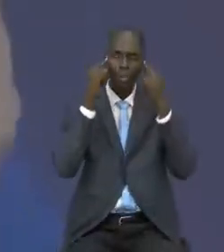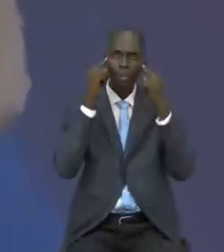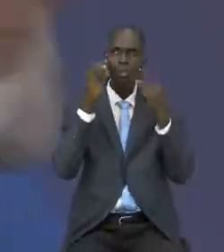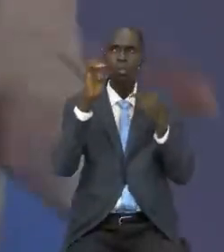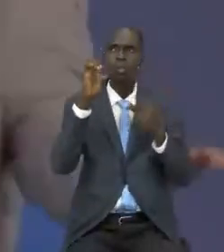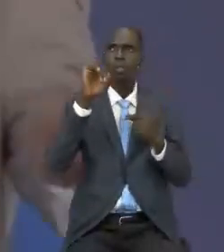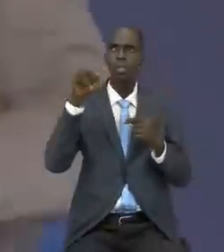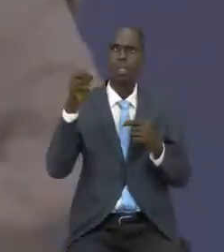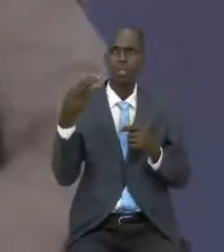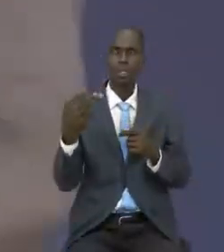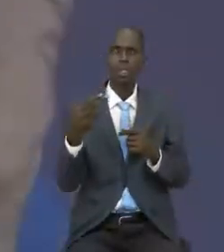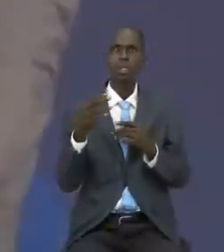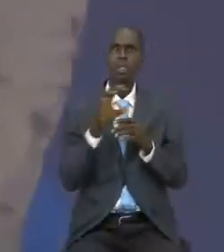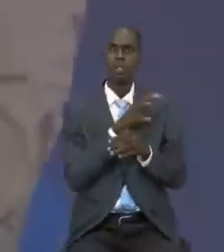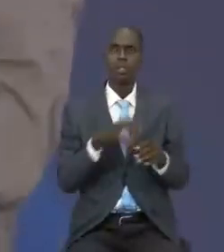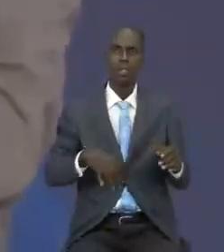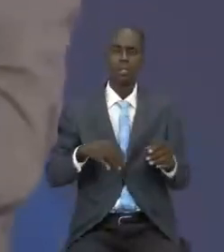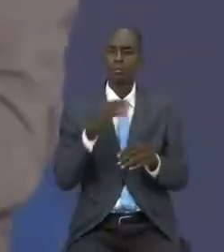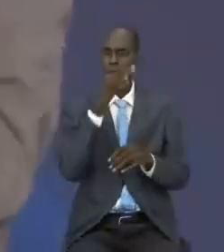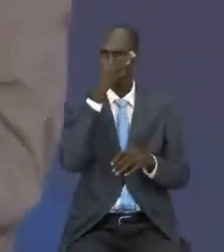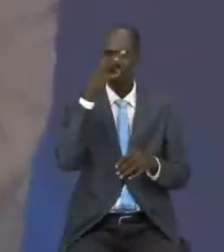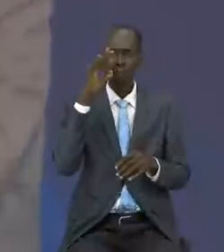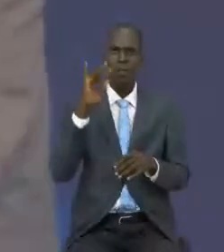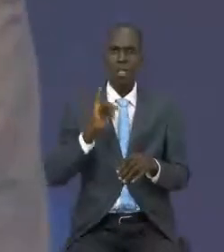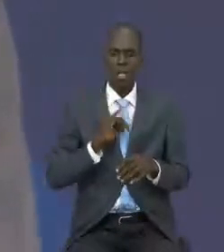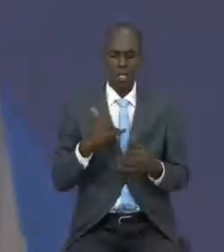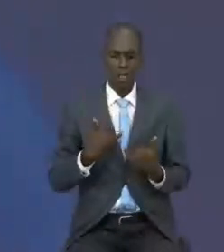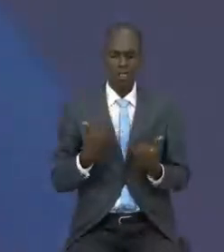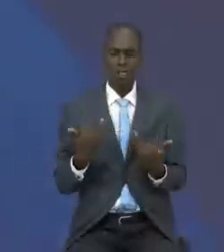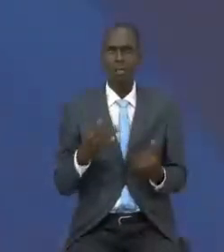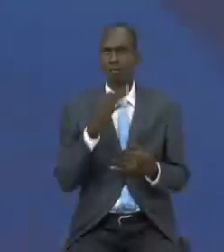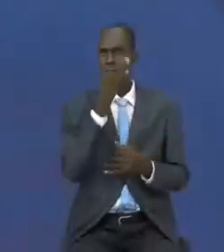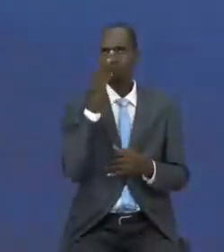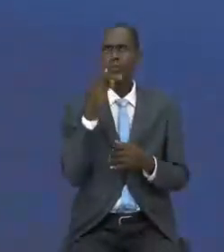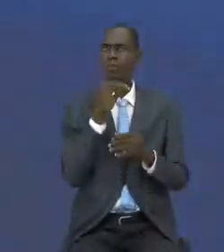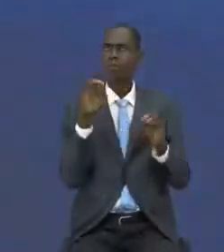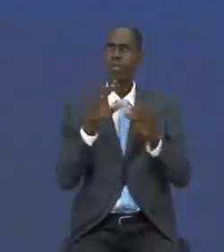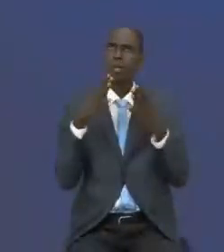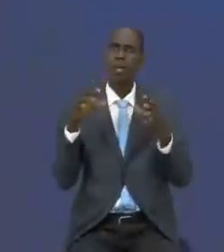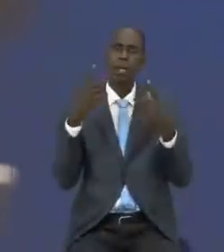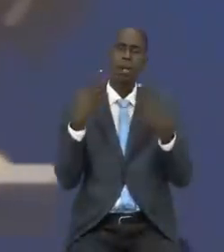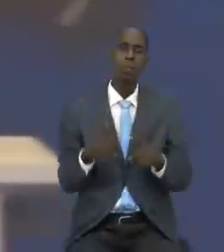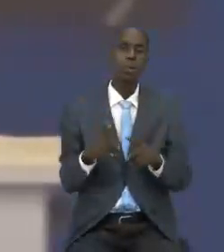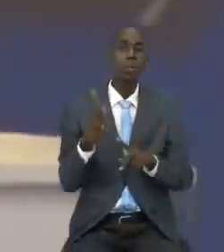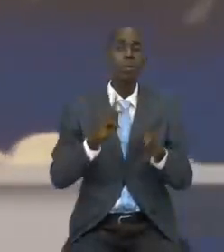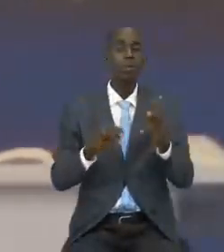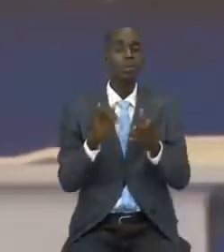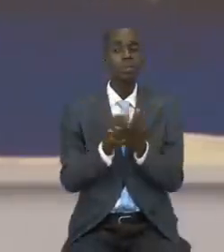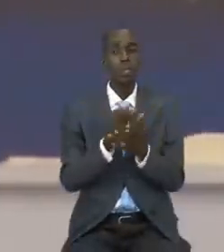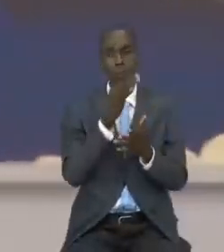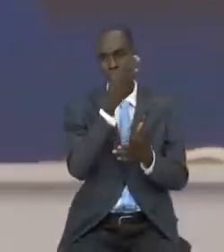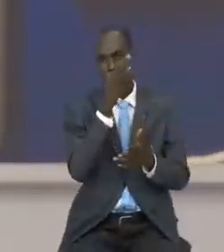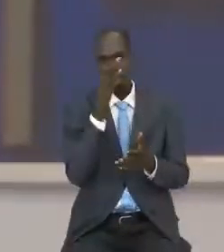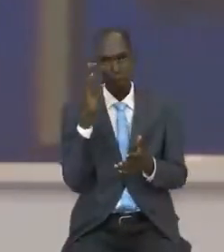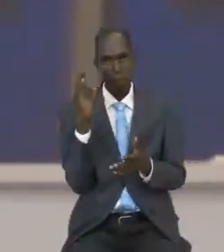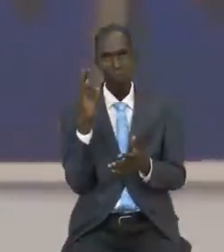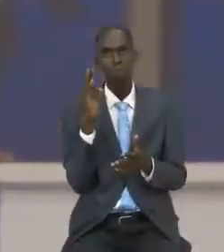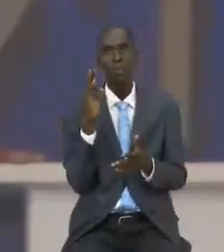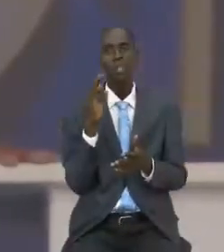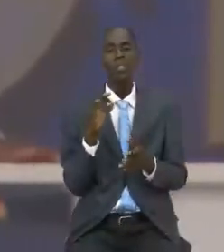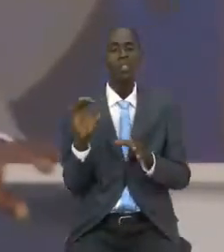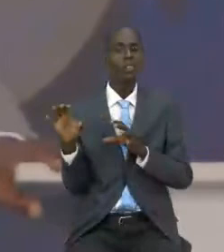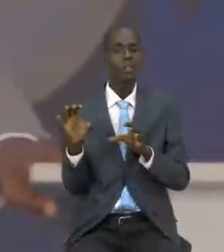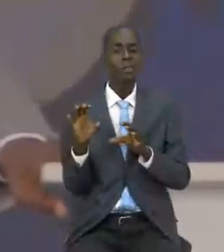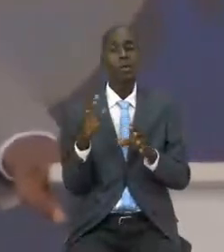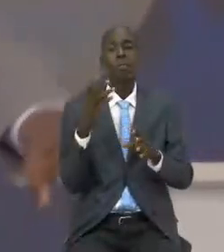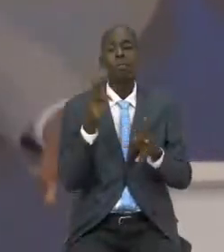fasted, look at what happened. And I have fasted and nothing happened. All those people that fasted, you are referring to, they didn't beat their